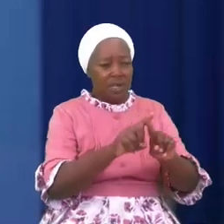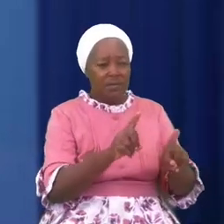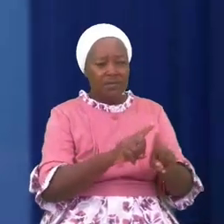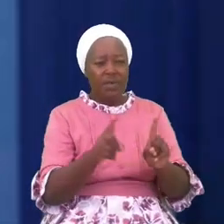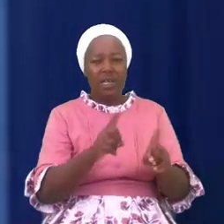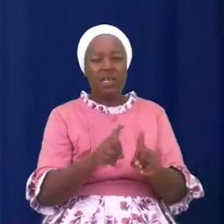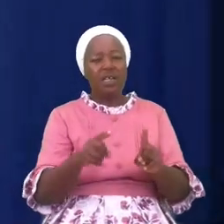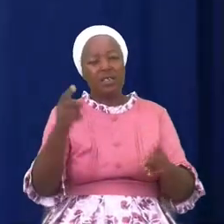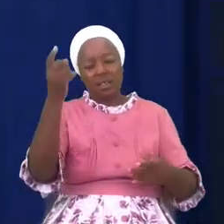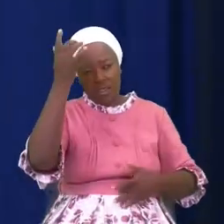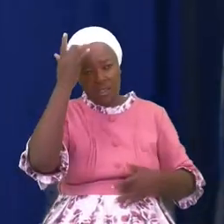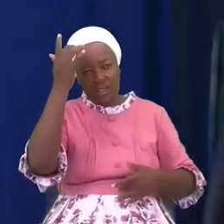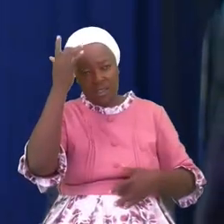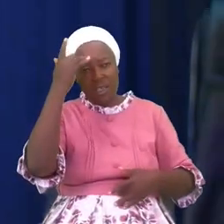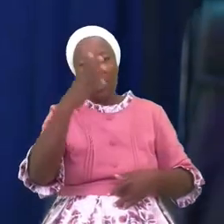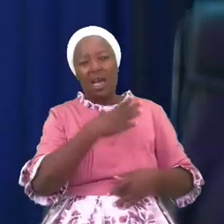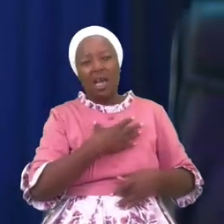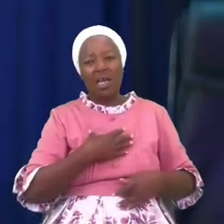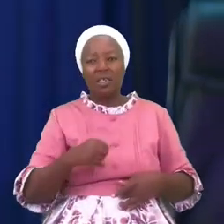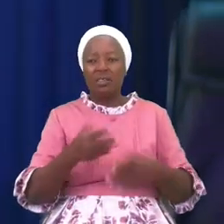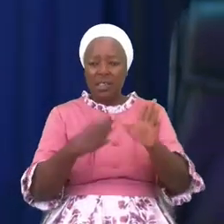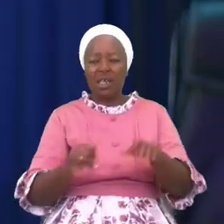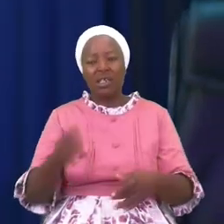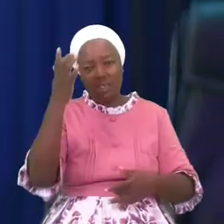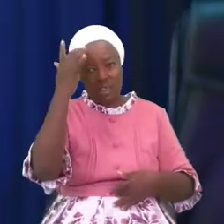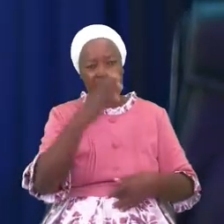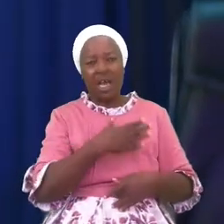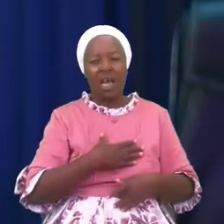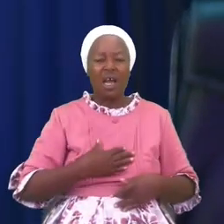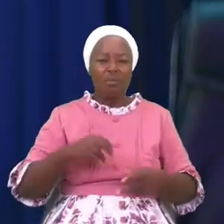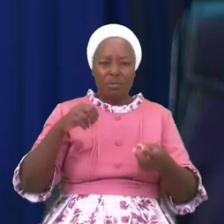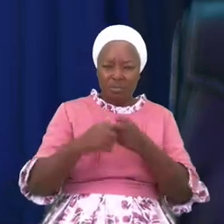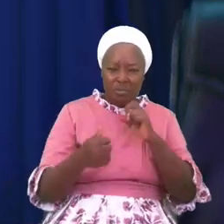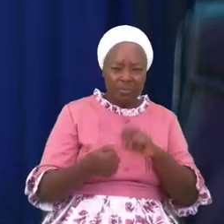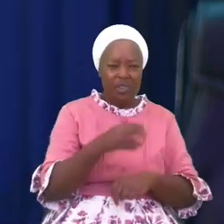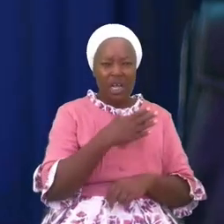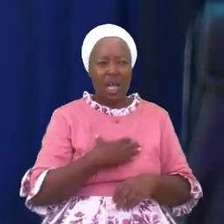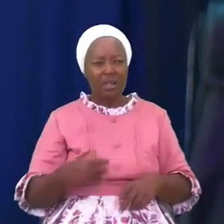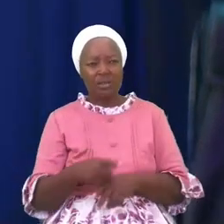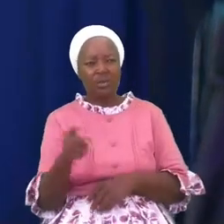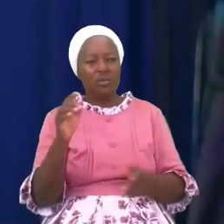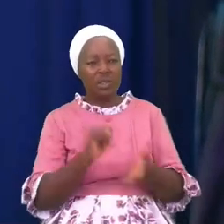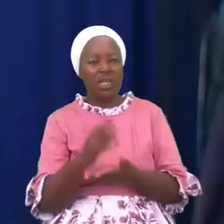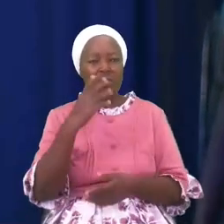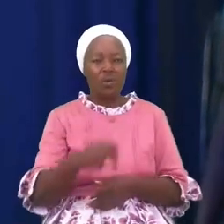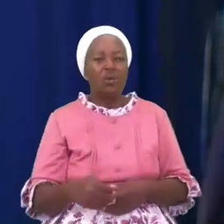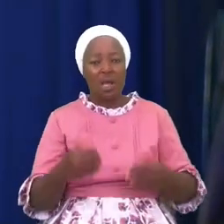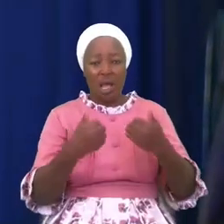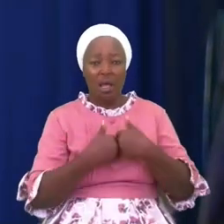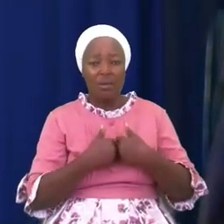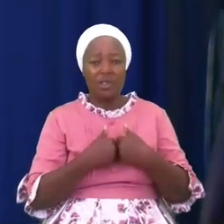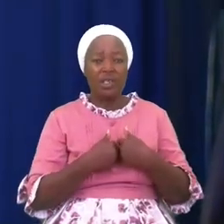diseases, and torments. And those that were possessed with devils, and those that were lunatic,